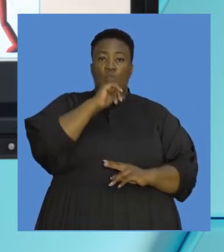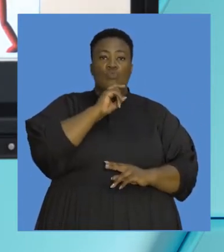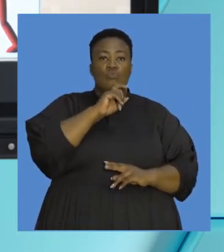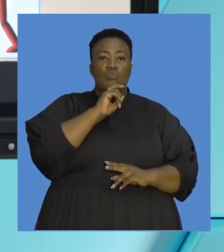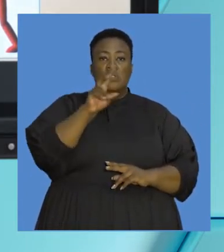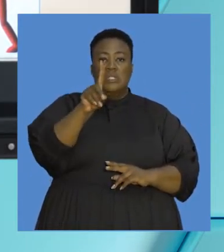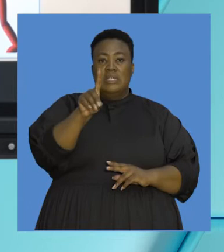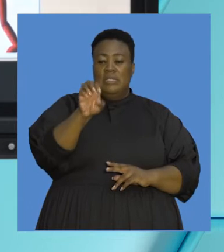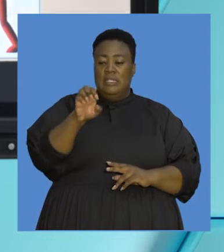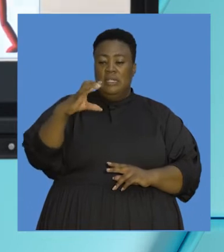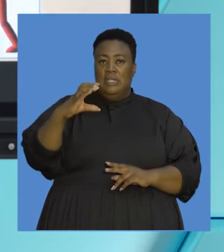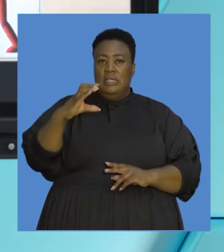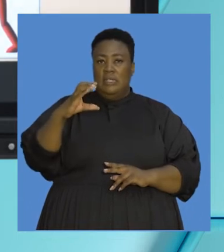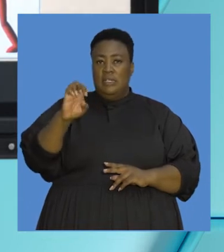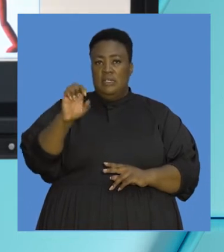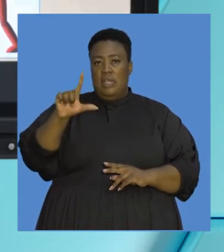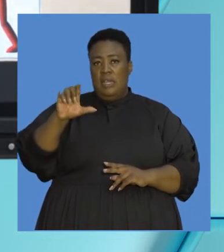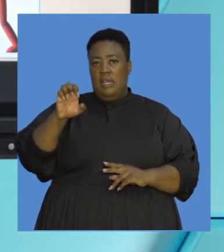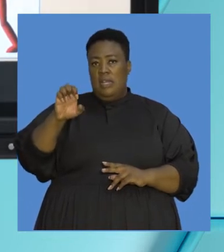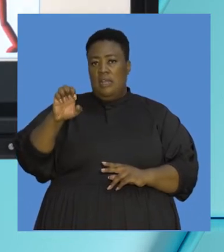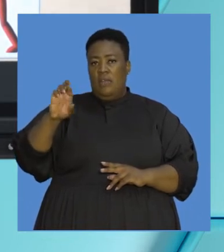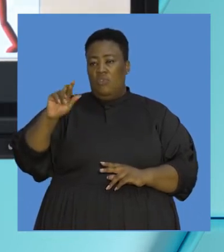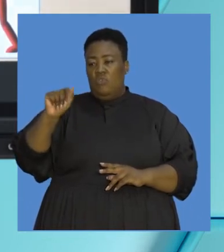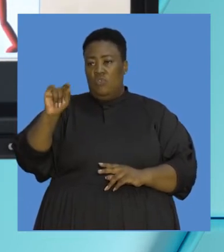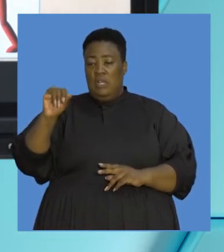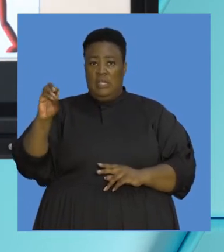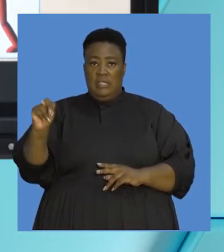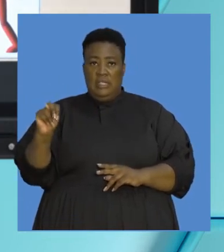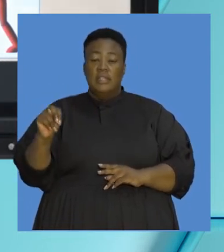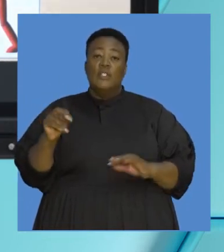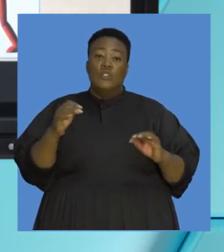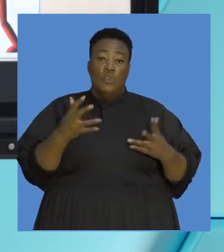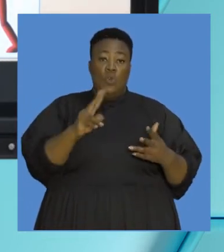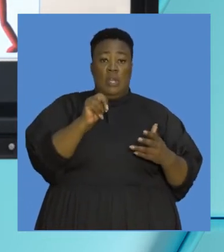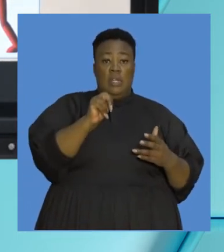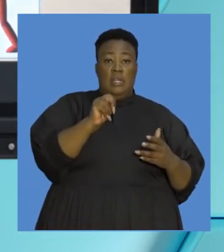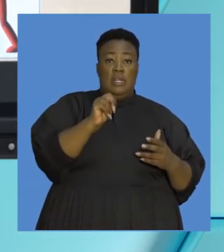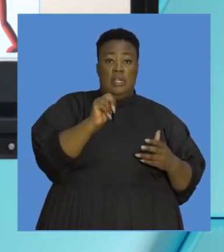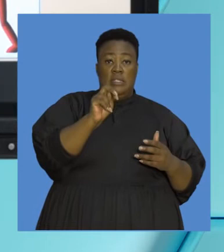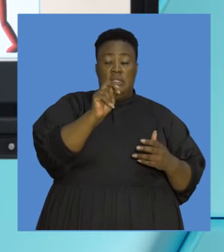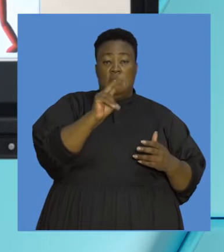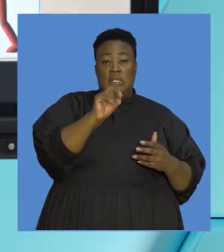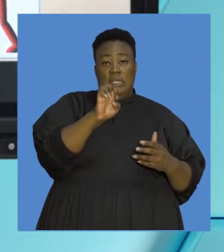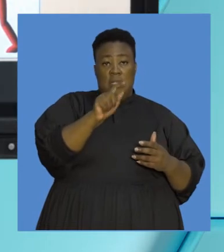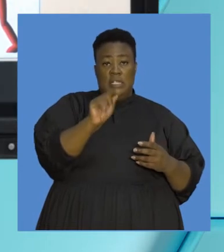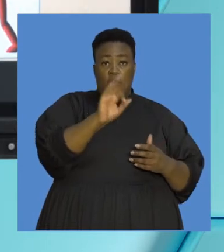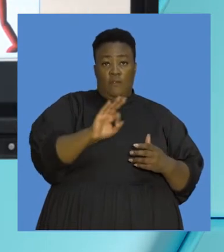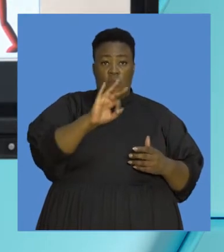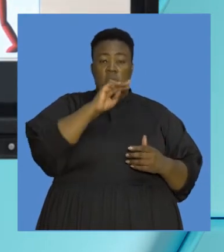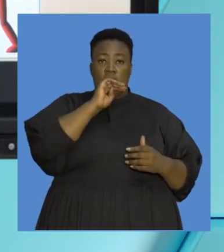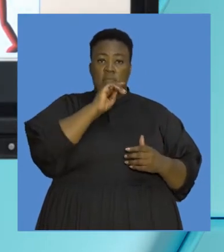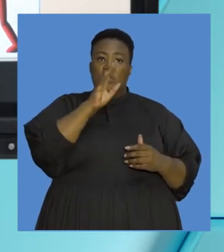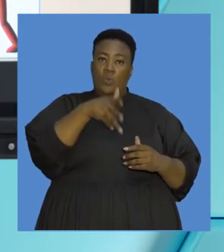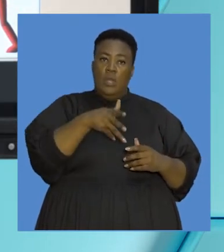okay? That acceleration can mean that either it's going to speed up, like we saw in the beginning, or it's going to